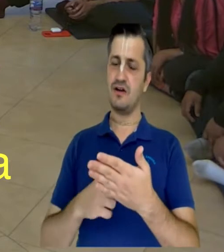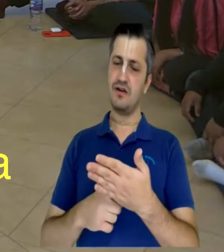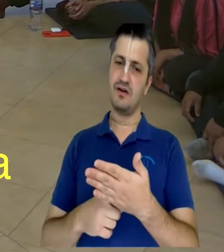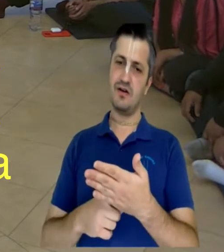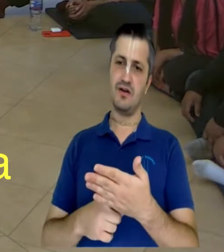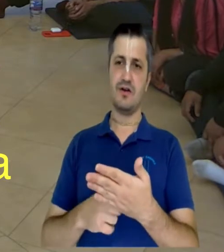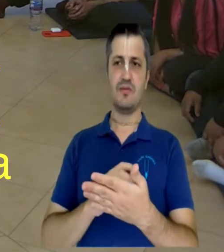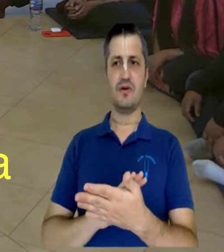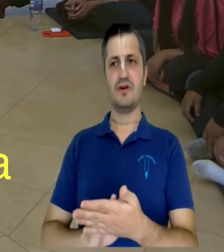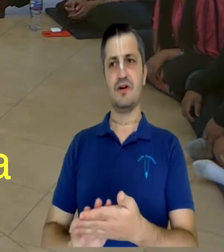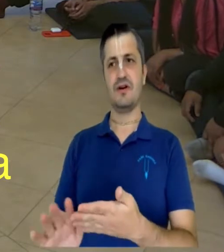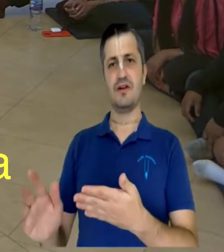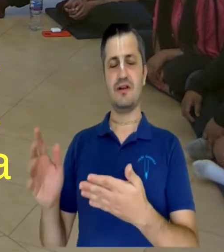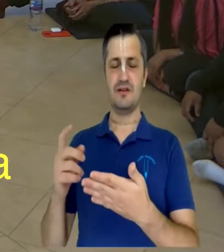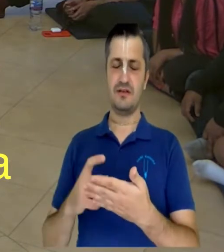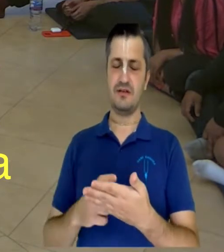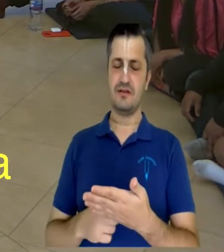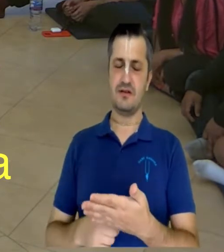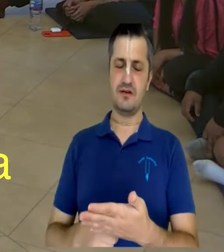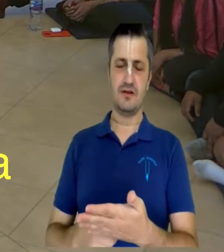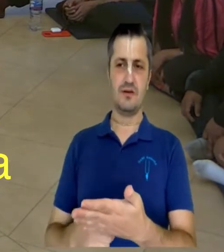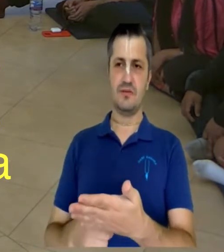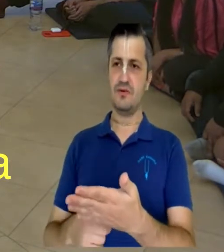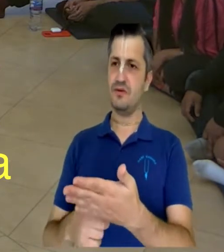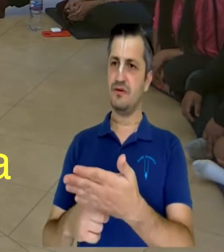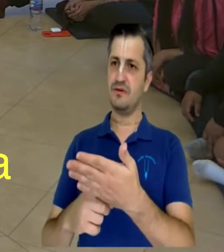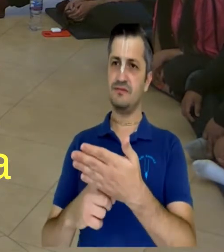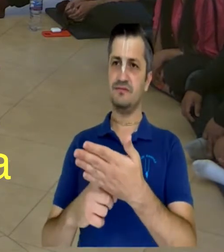Hare Rama, Hare Rama,